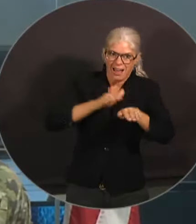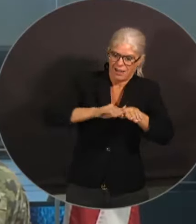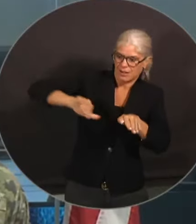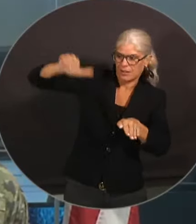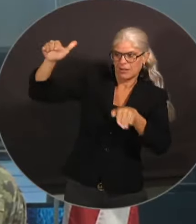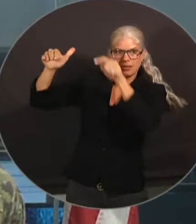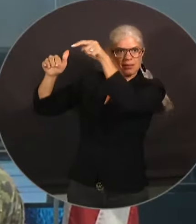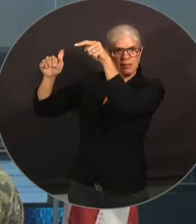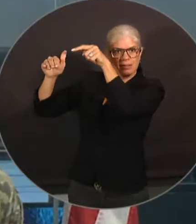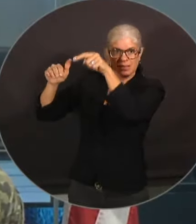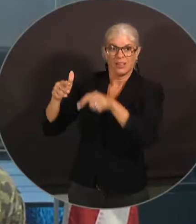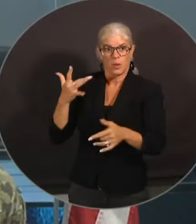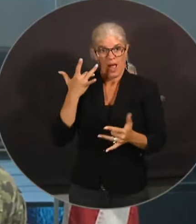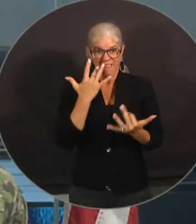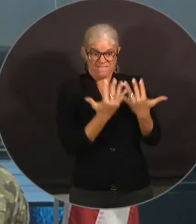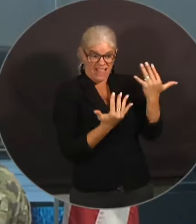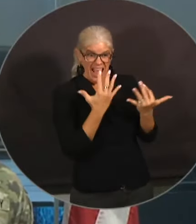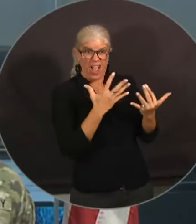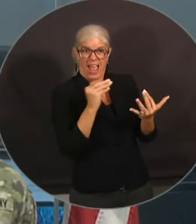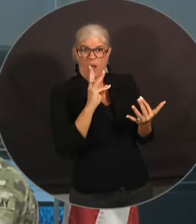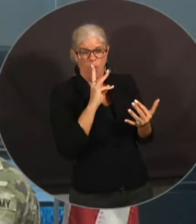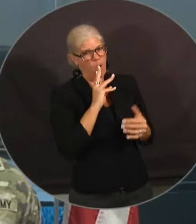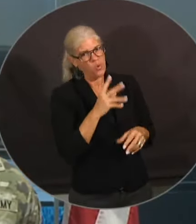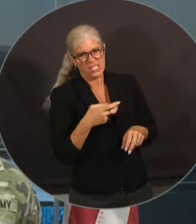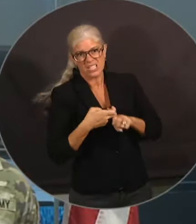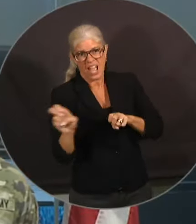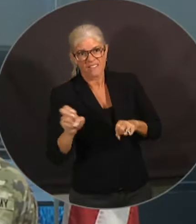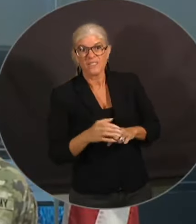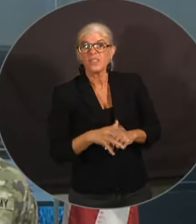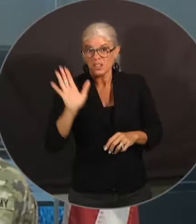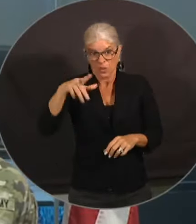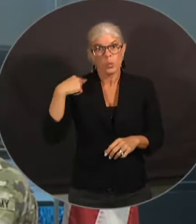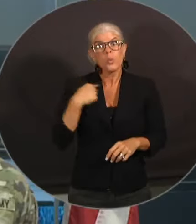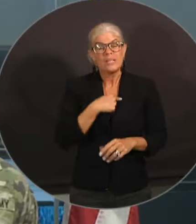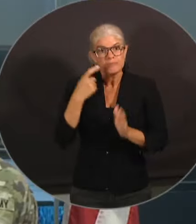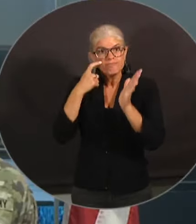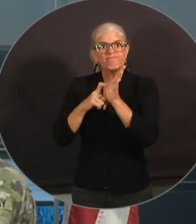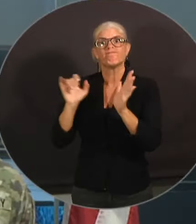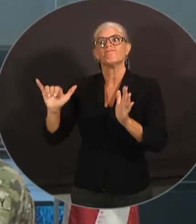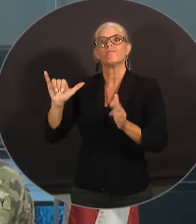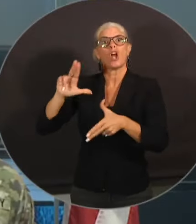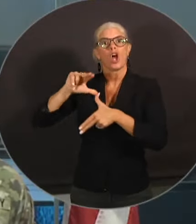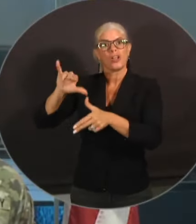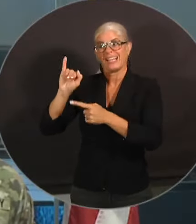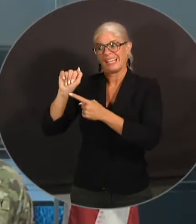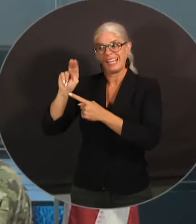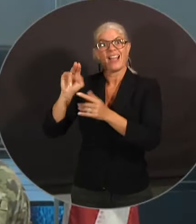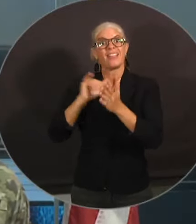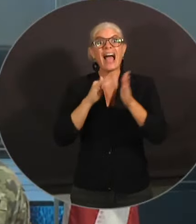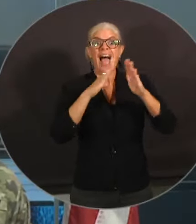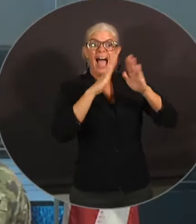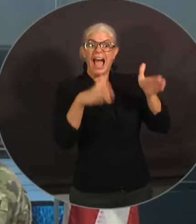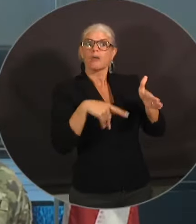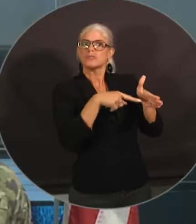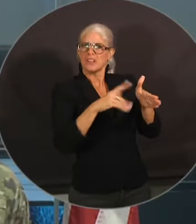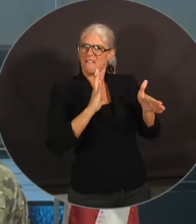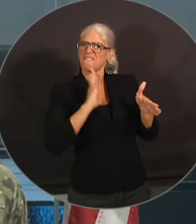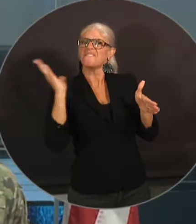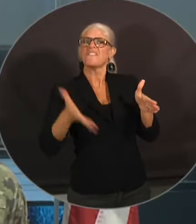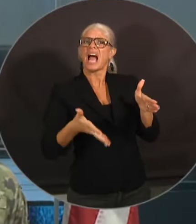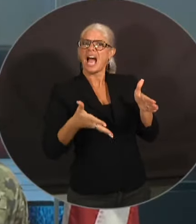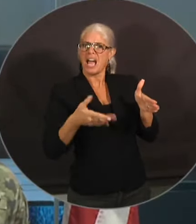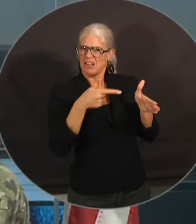for the safety. And we actually had in Ian, we had homes that were completely fine withstanding a Cat 5